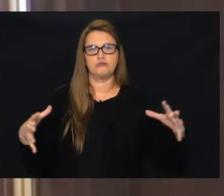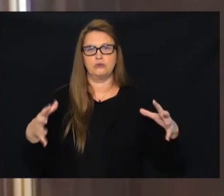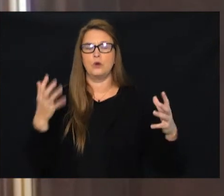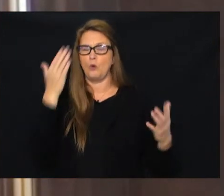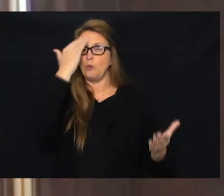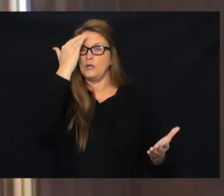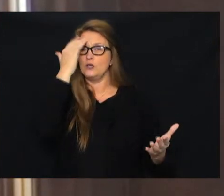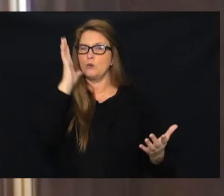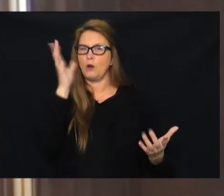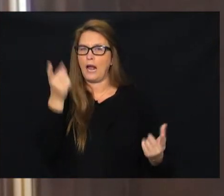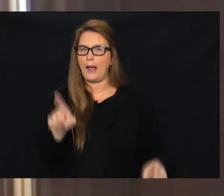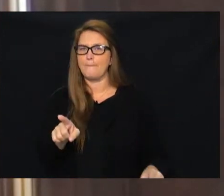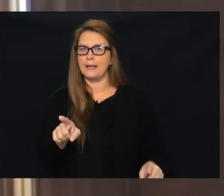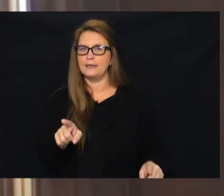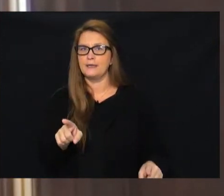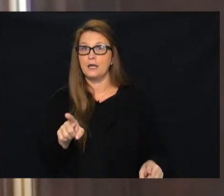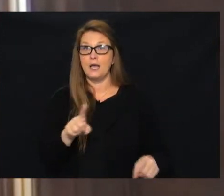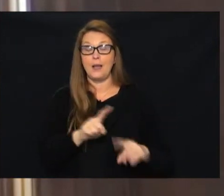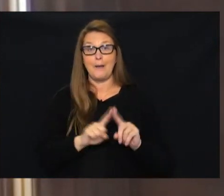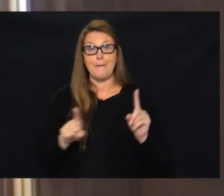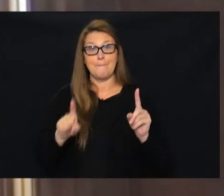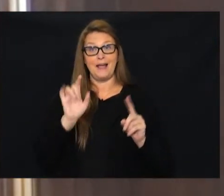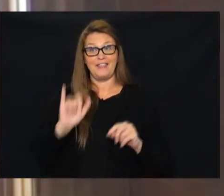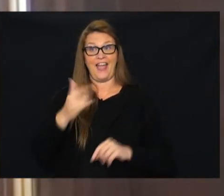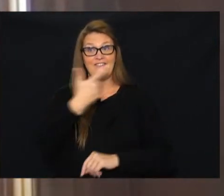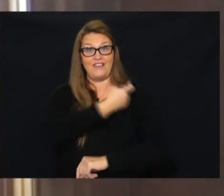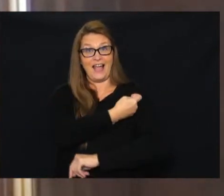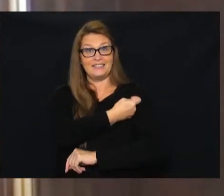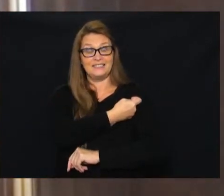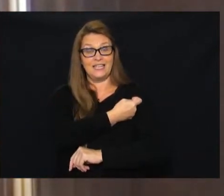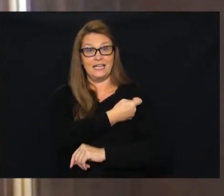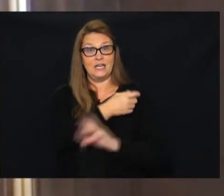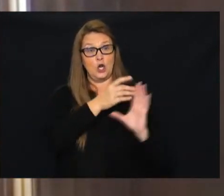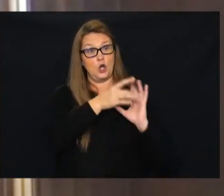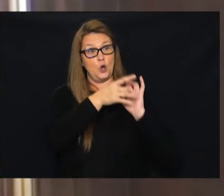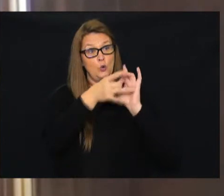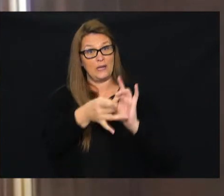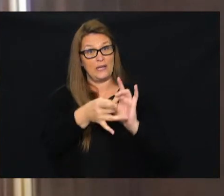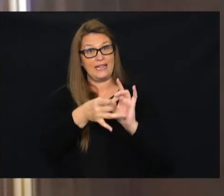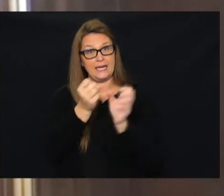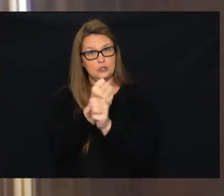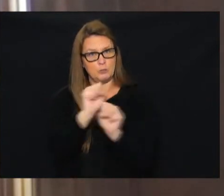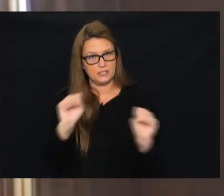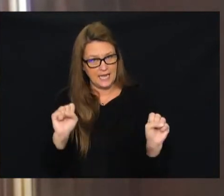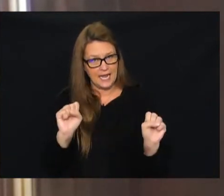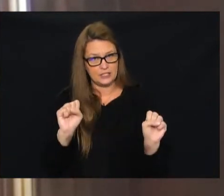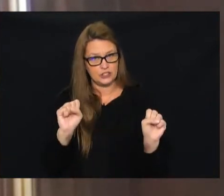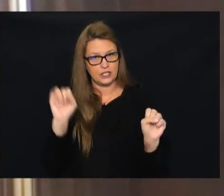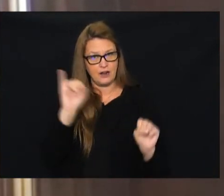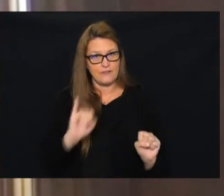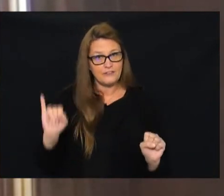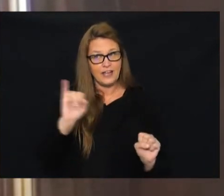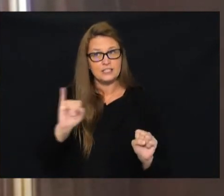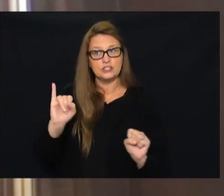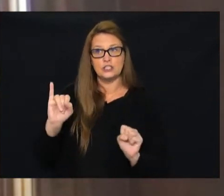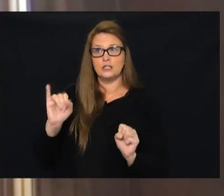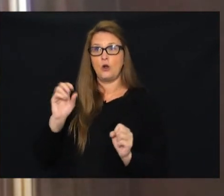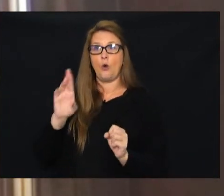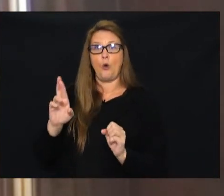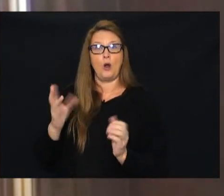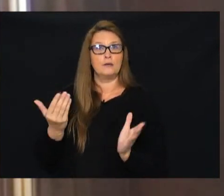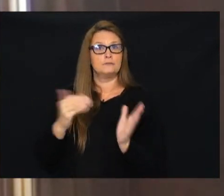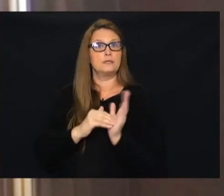happen, then the potency of the vaccine related to protection from infection or infection